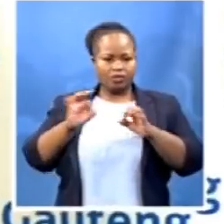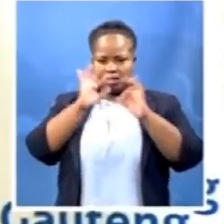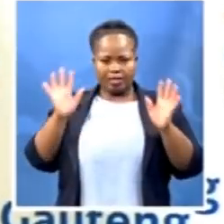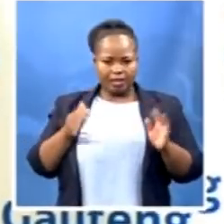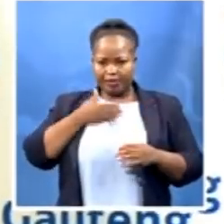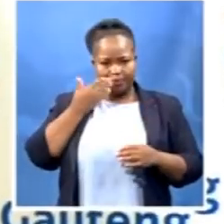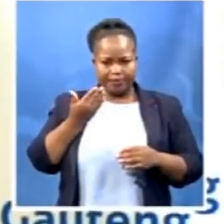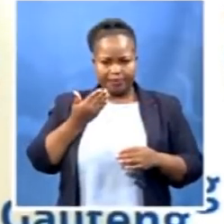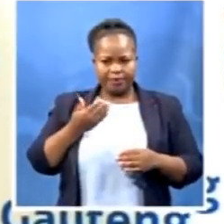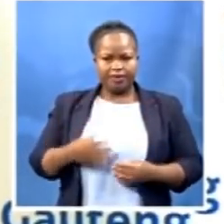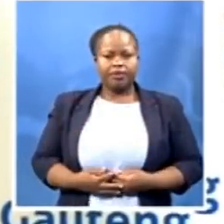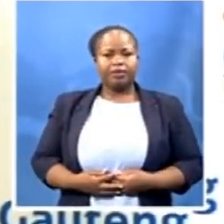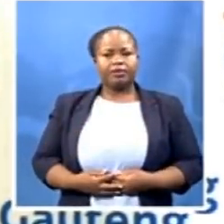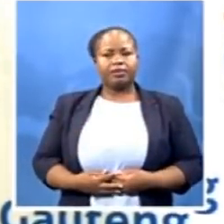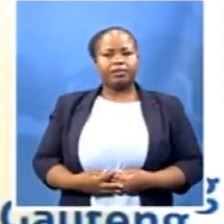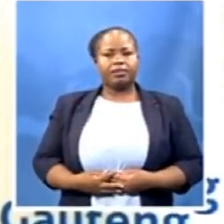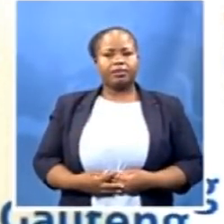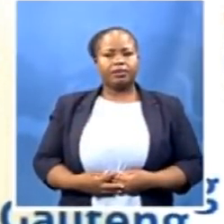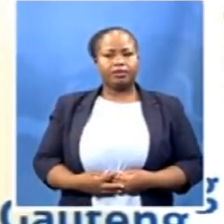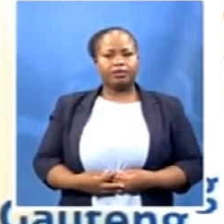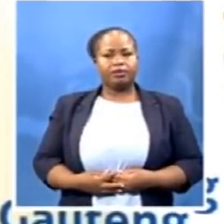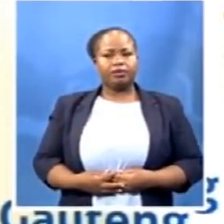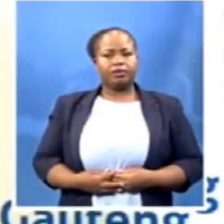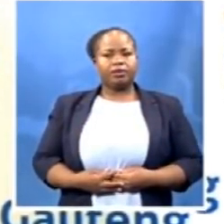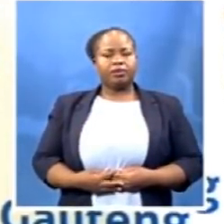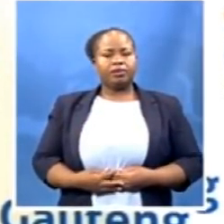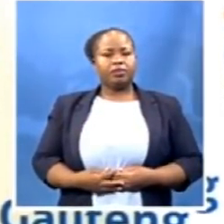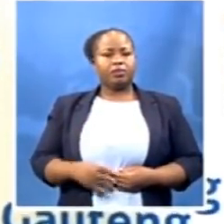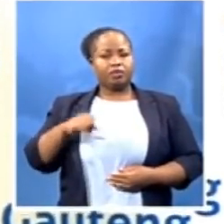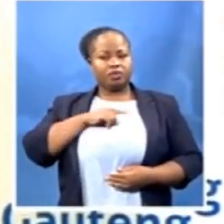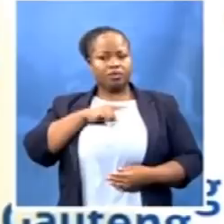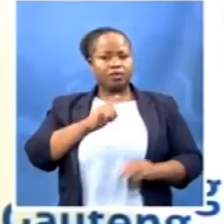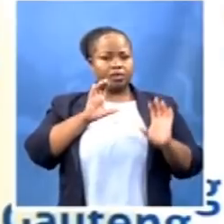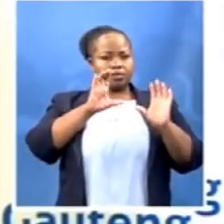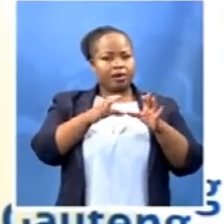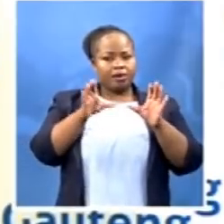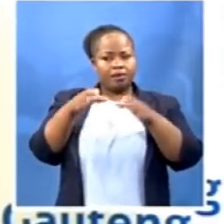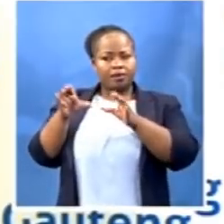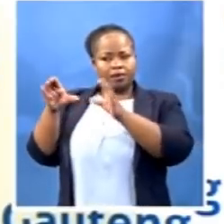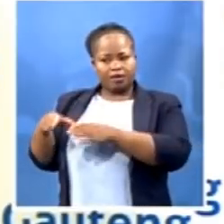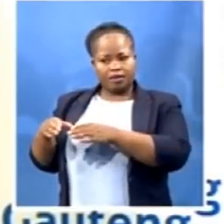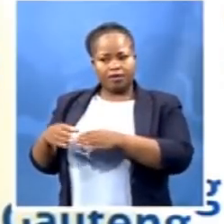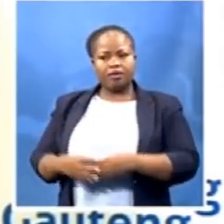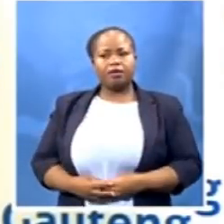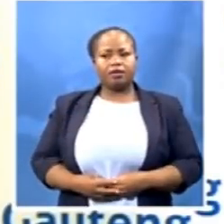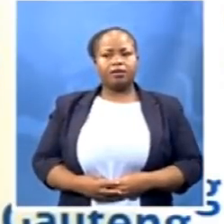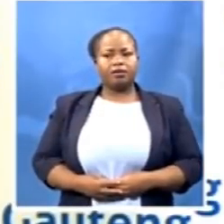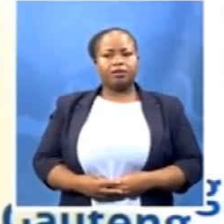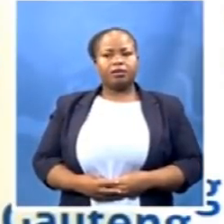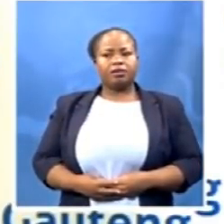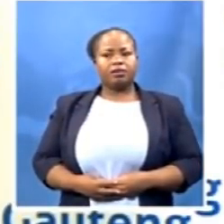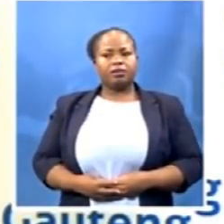Maybe to categorically state that during the lockdown period, there is not going to be